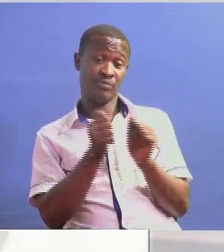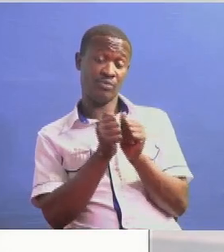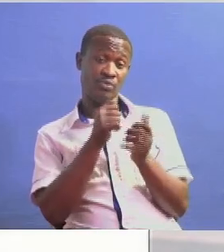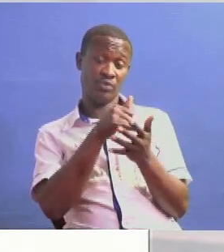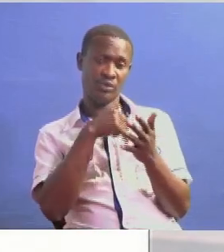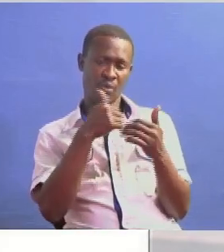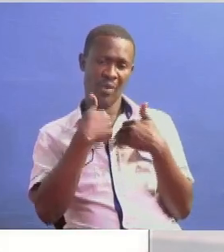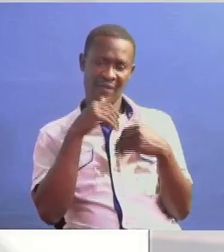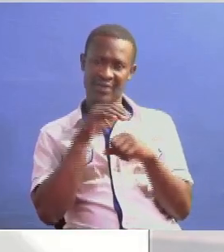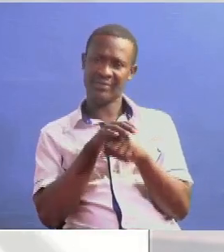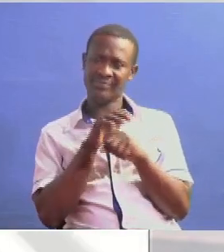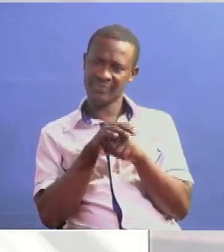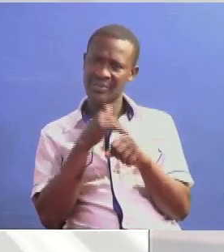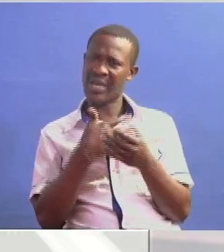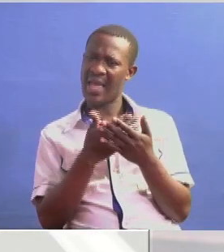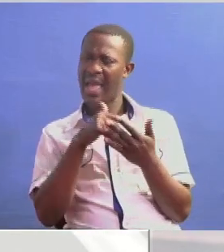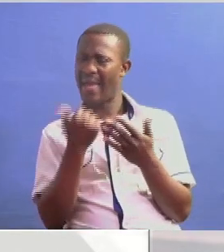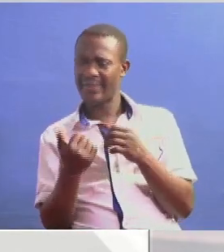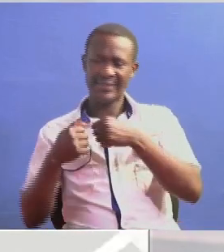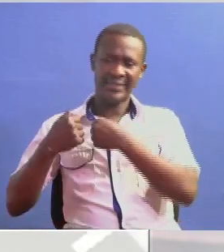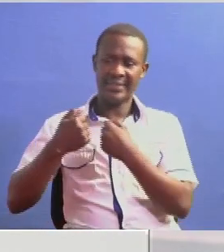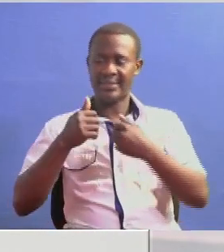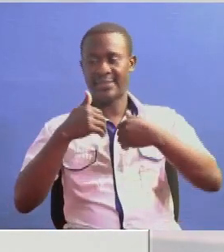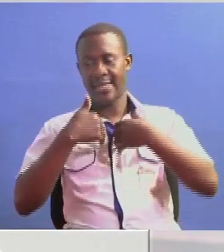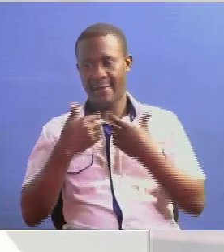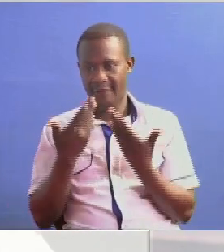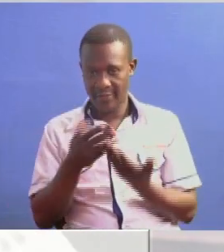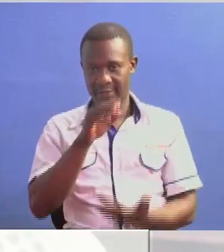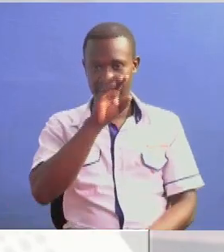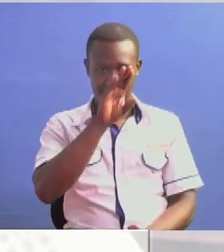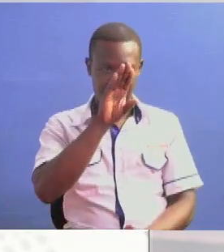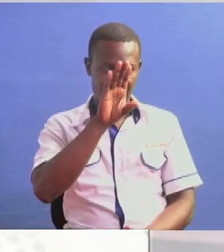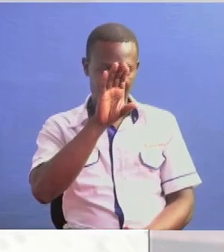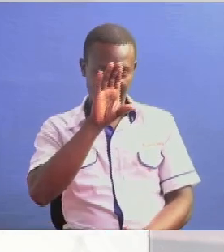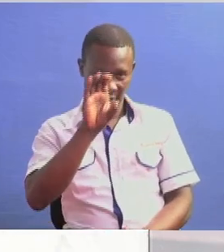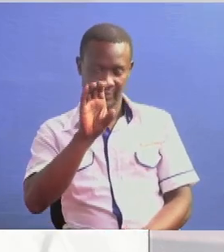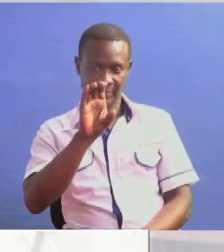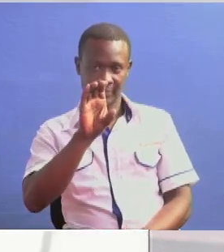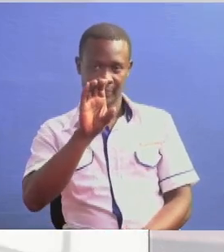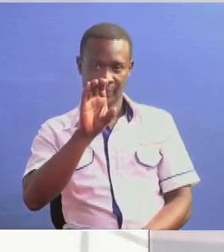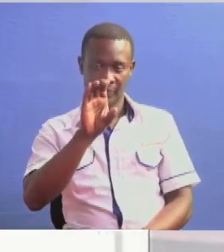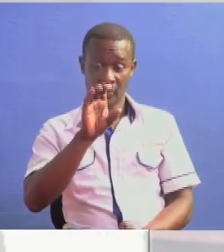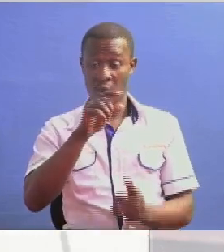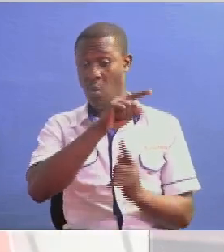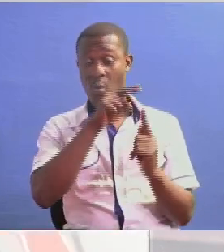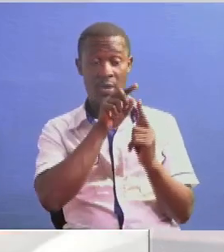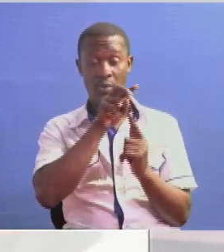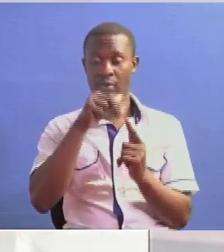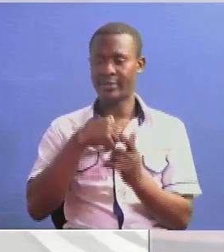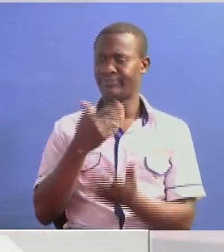we still have a myriad of challenges that faces this, the competence-based curriculum, that is CBC. When you look